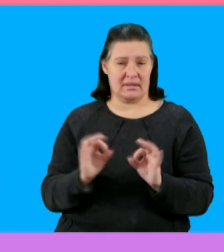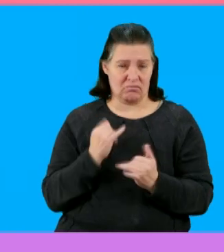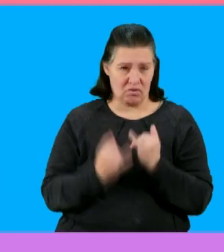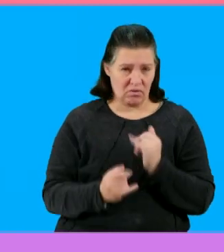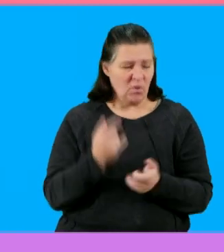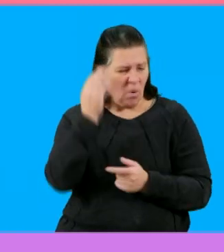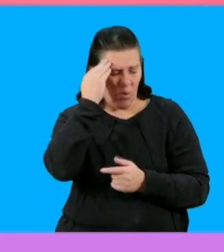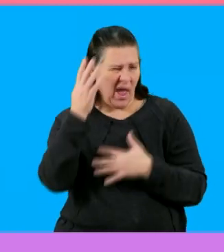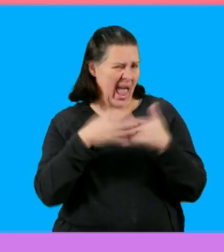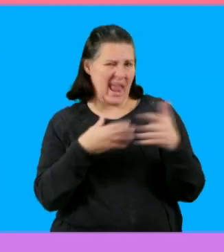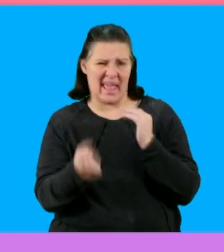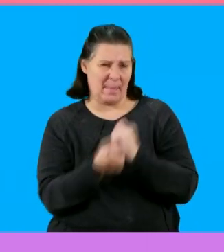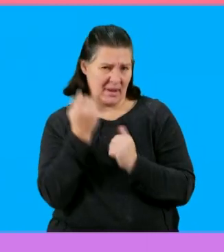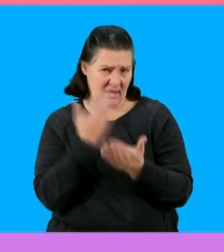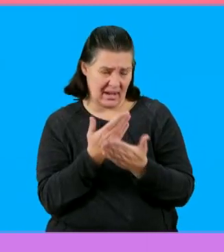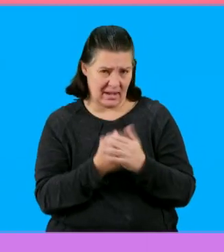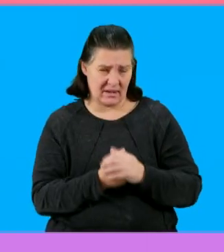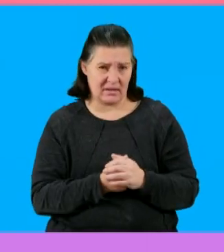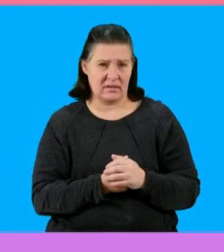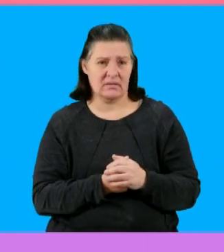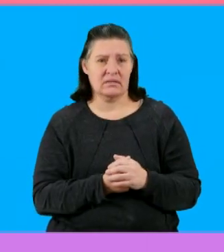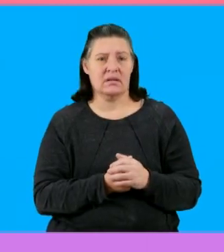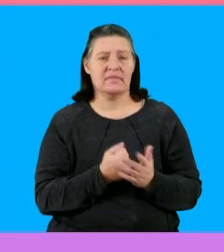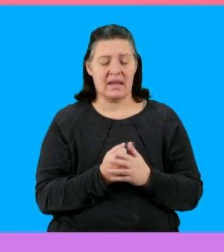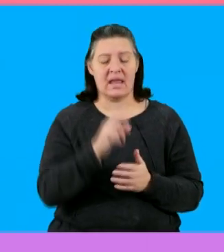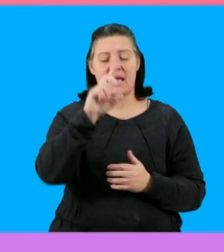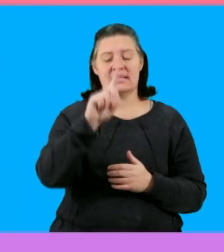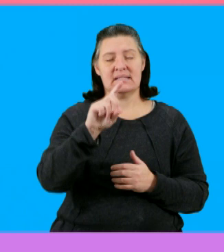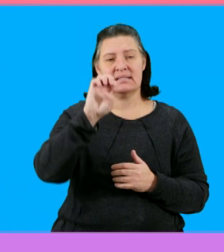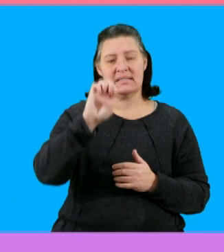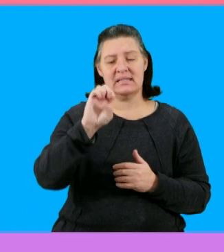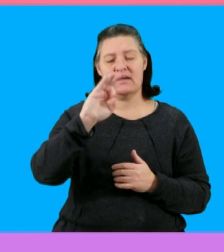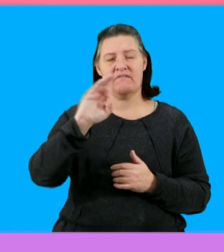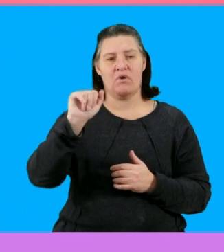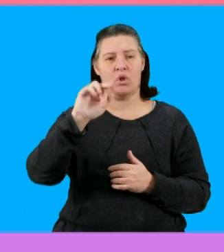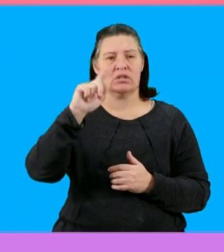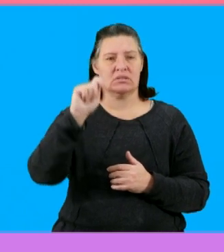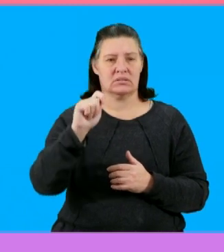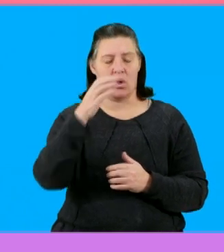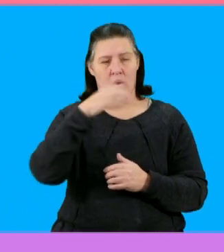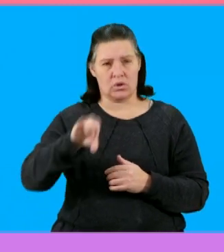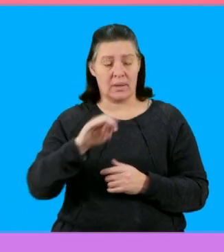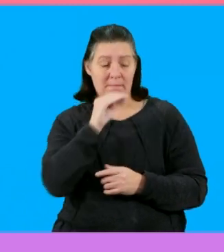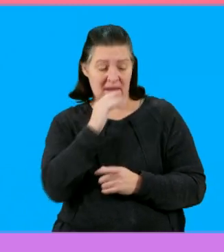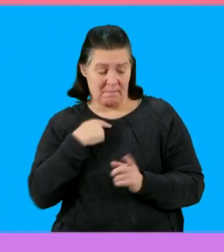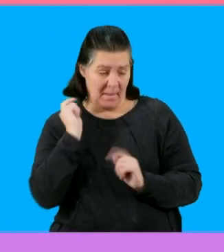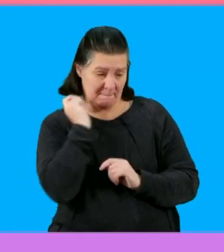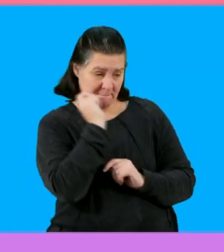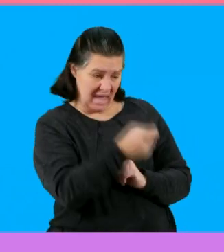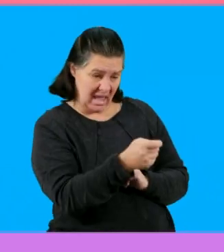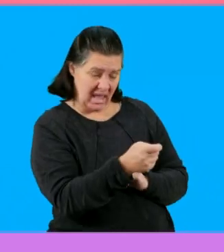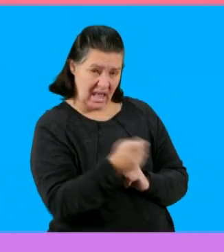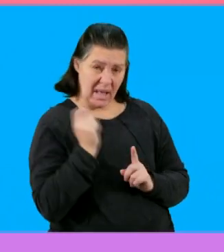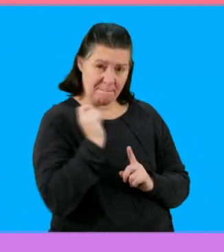eventuality. Remember, anything can happen, right? Then, a default clause. That describes what happens if a person does not